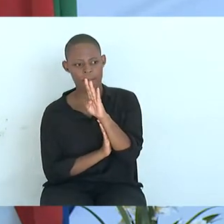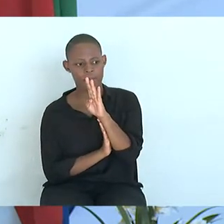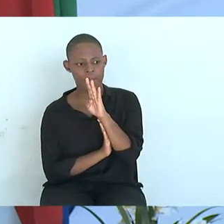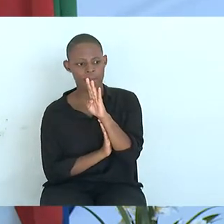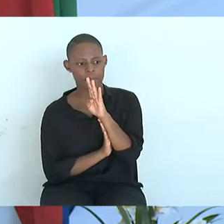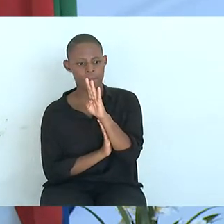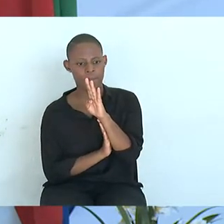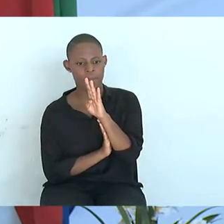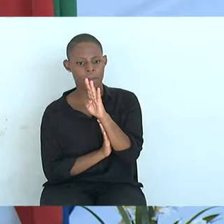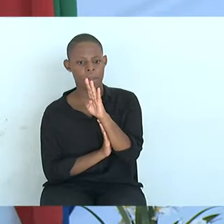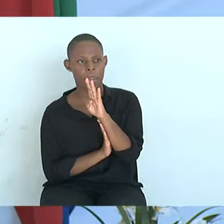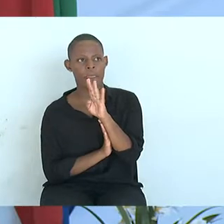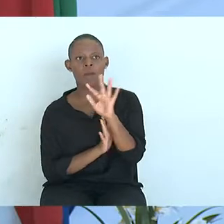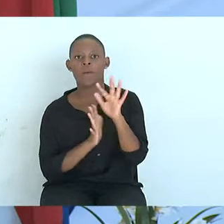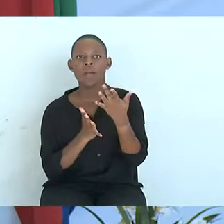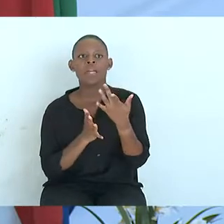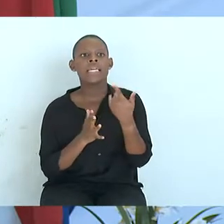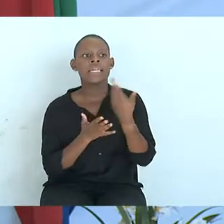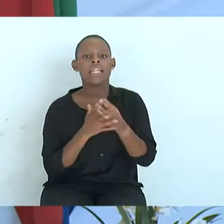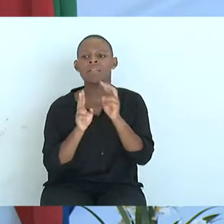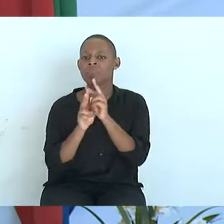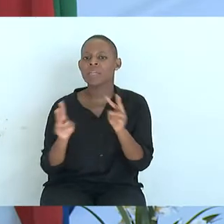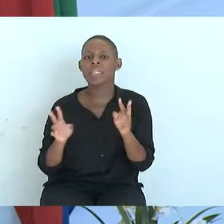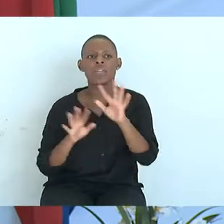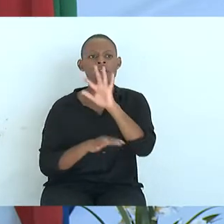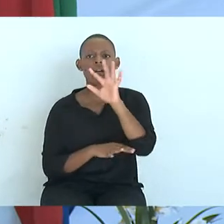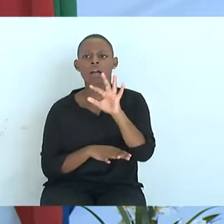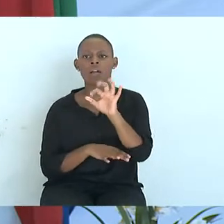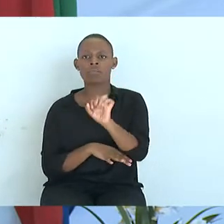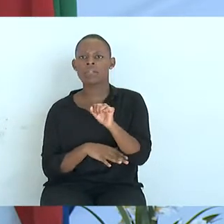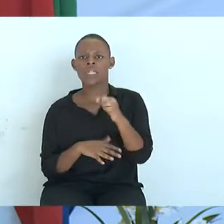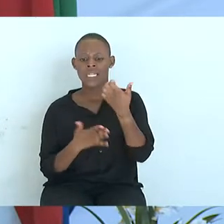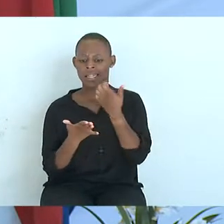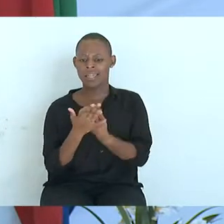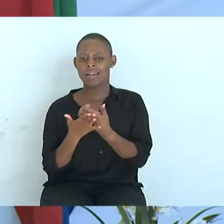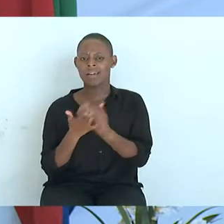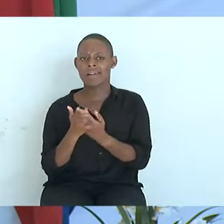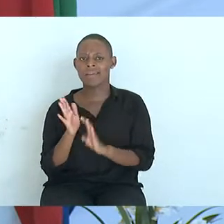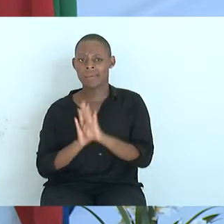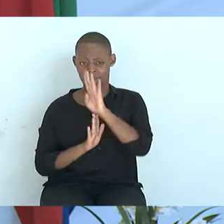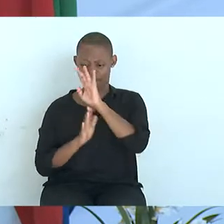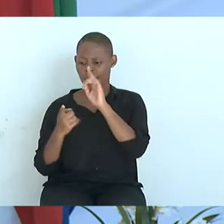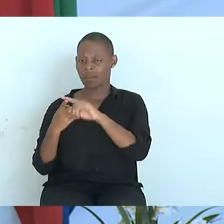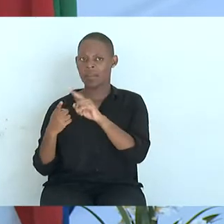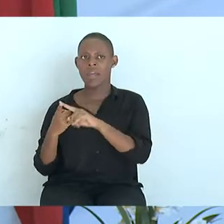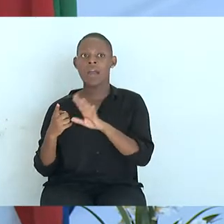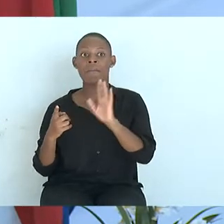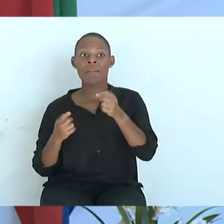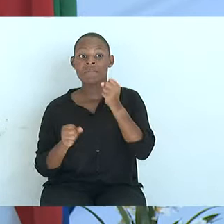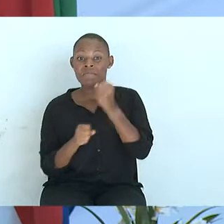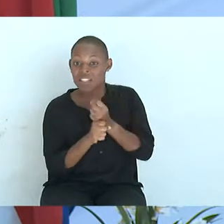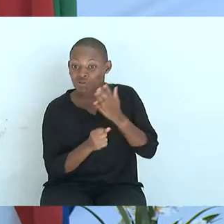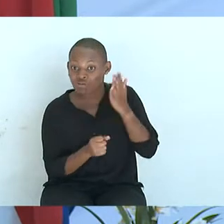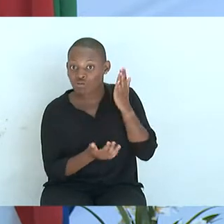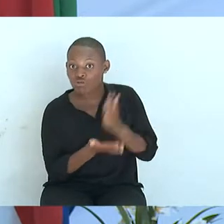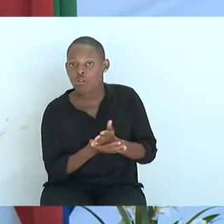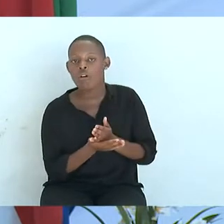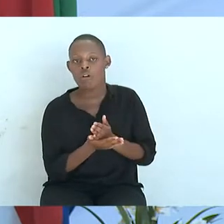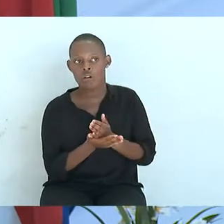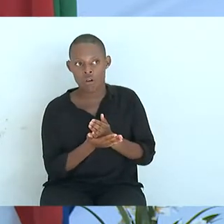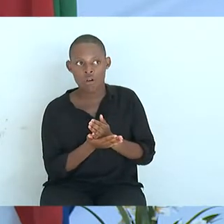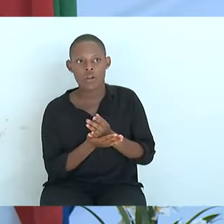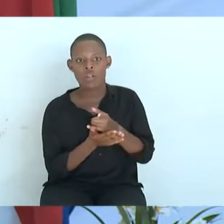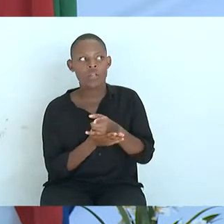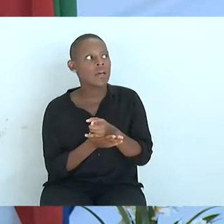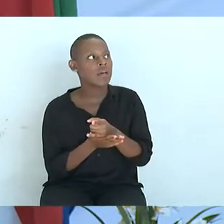peace in the country, in terms of the economy, in terms of ensuring that we really deal a